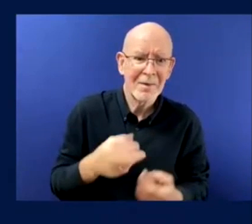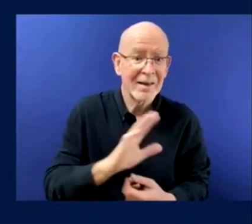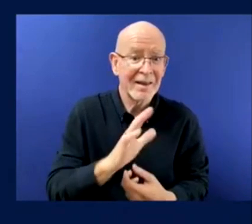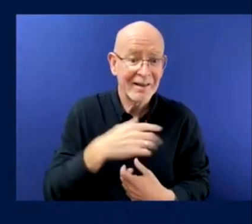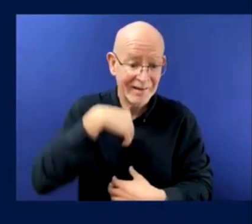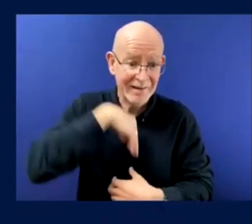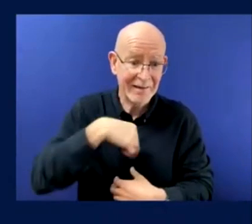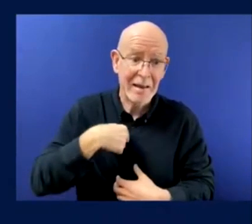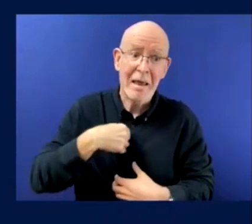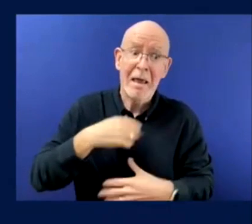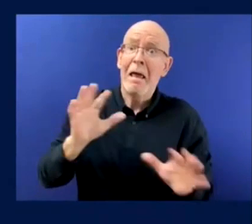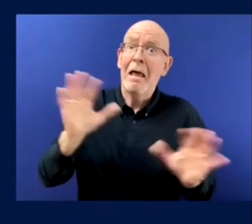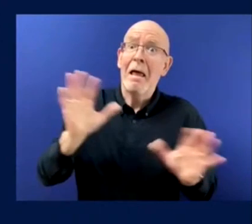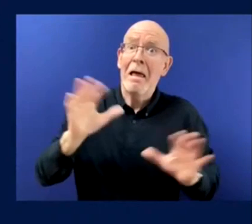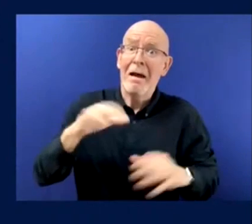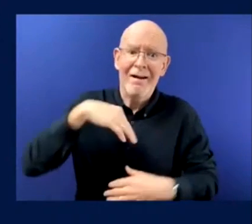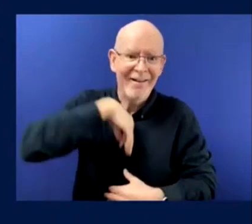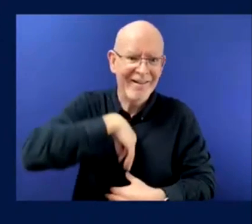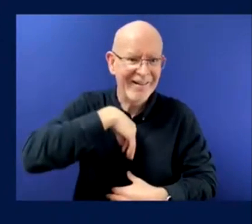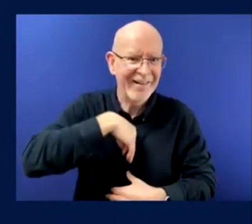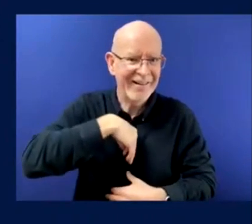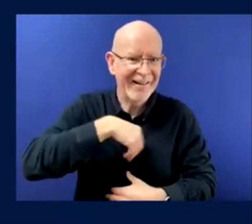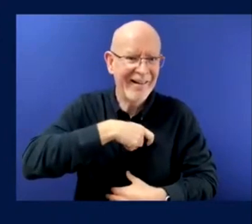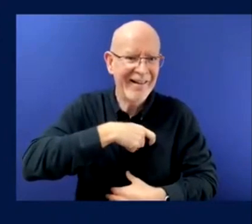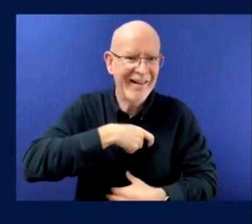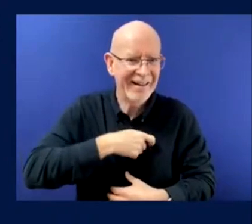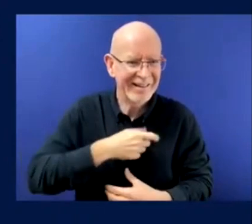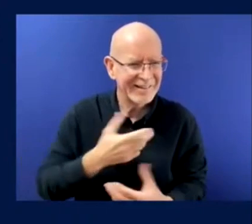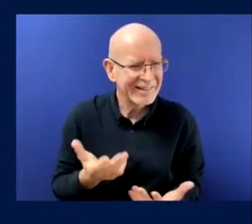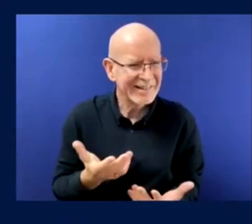the example of the ticketing office saying that it would open at a